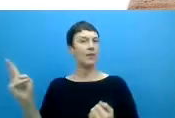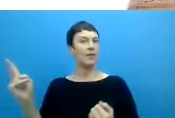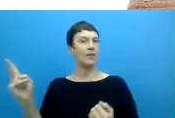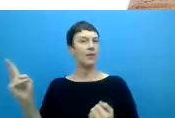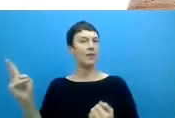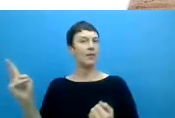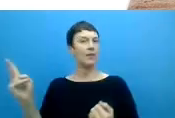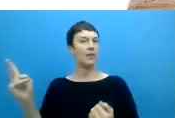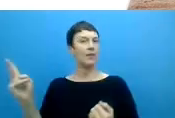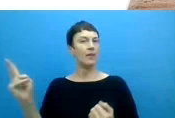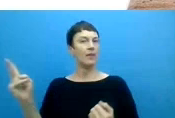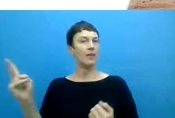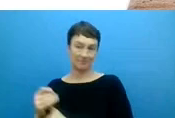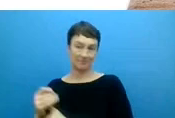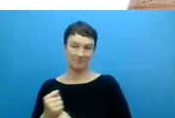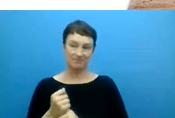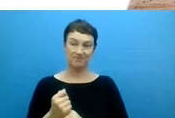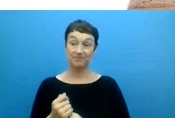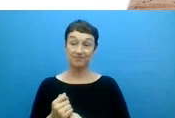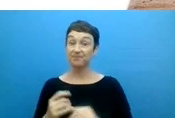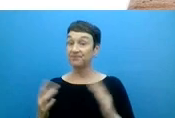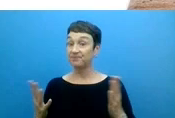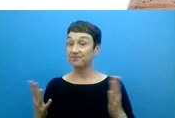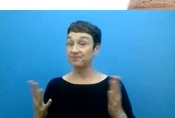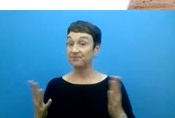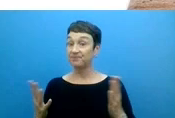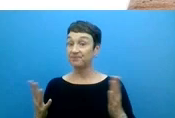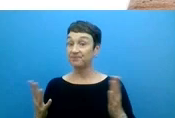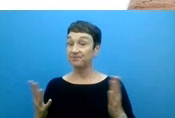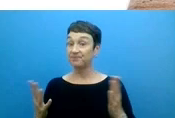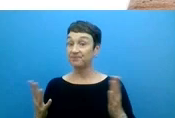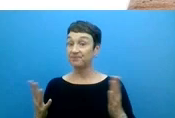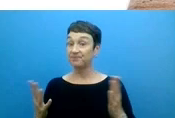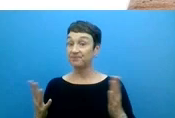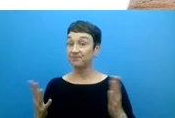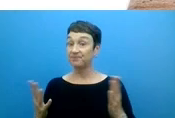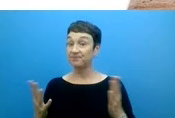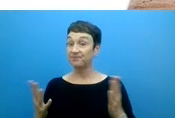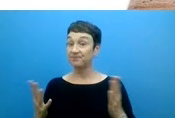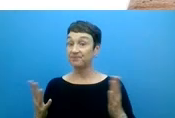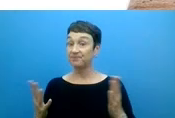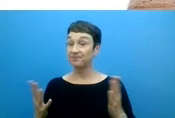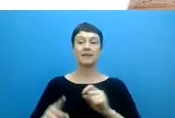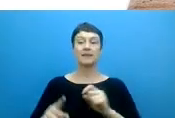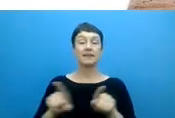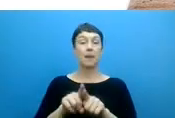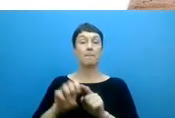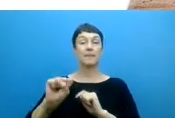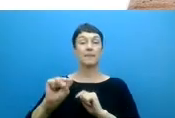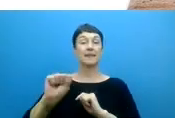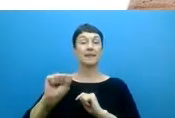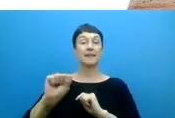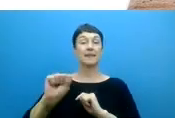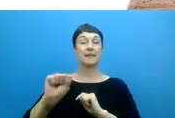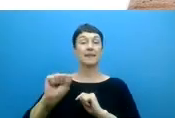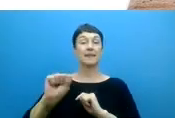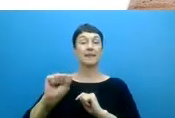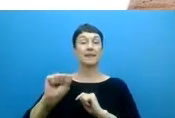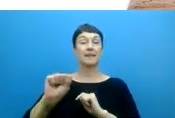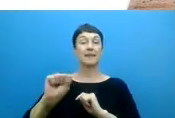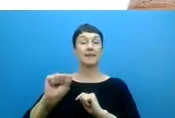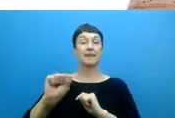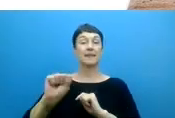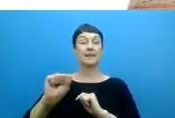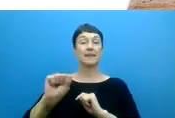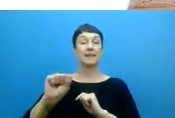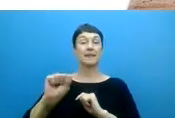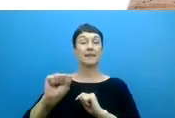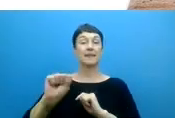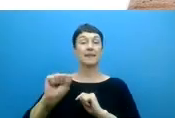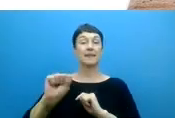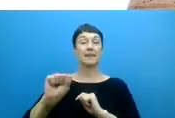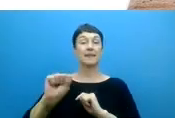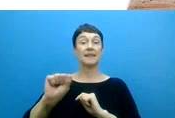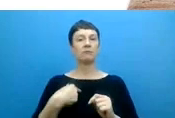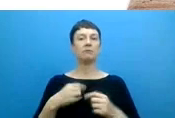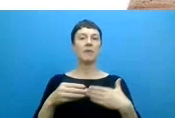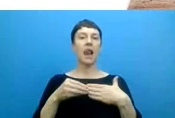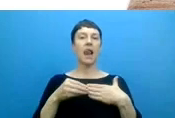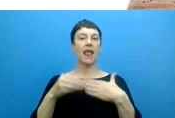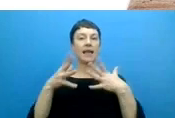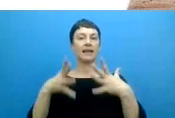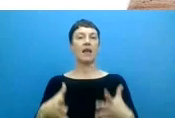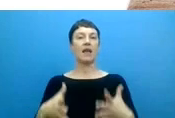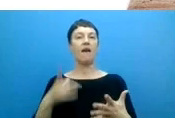well. And then finally, as Sanet mentioned, I think as a welcoming leader, allocating a slot to